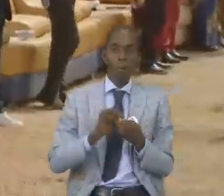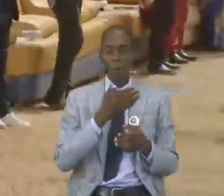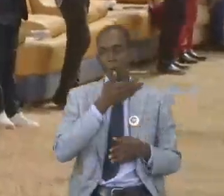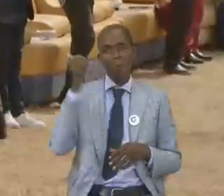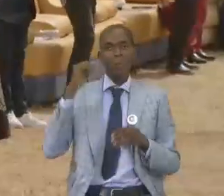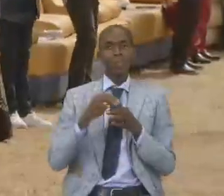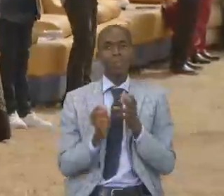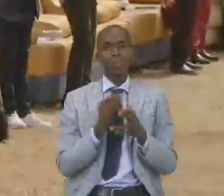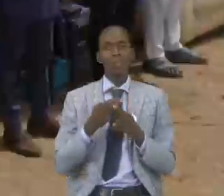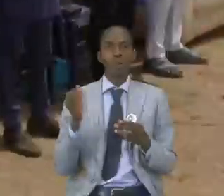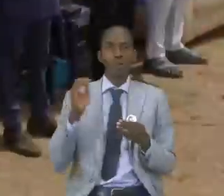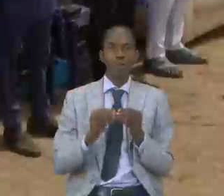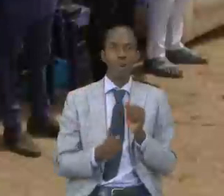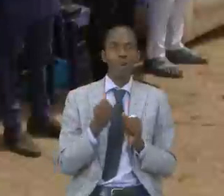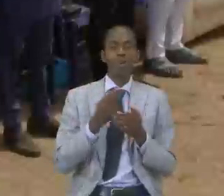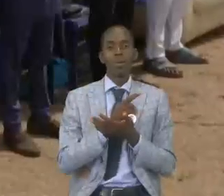holier,